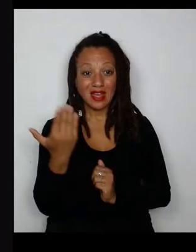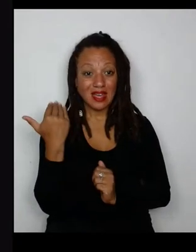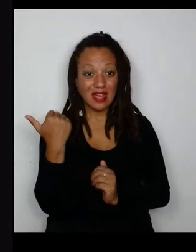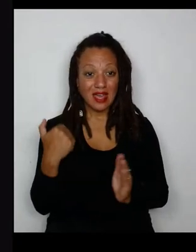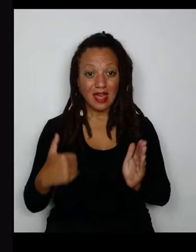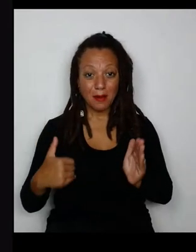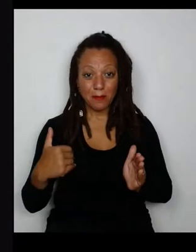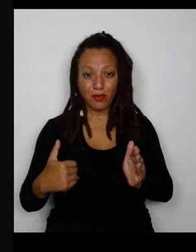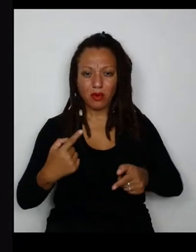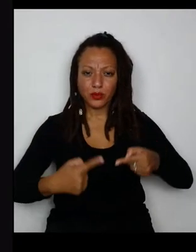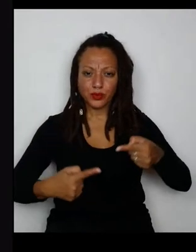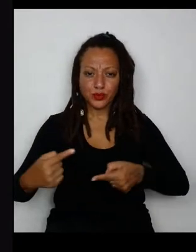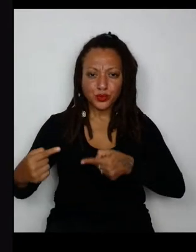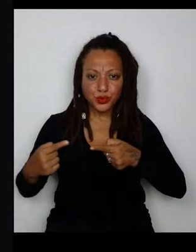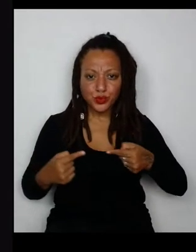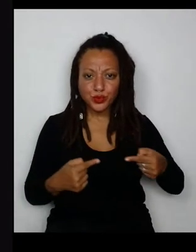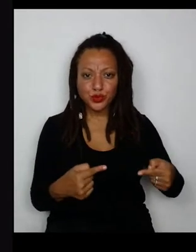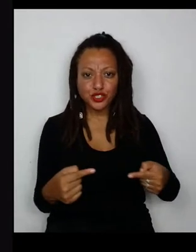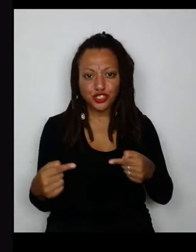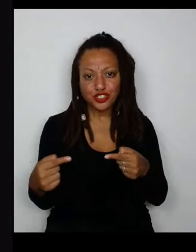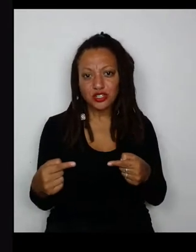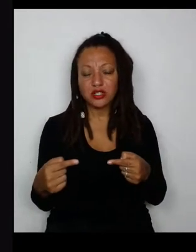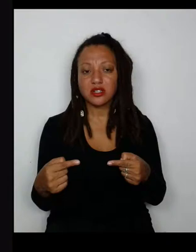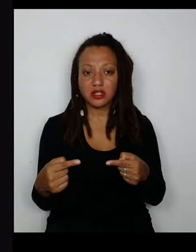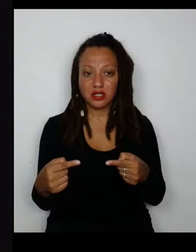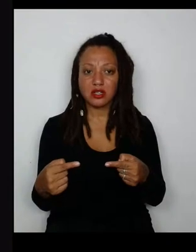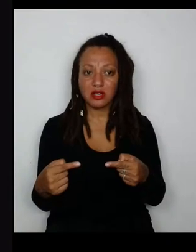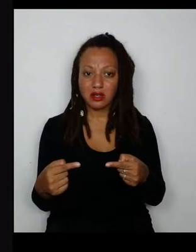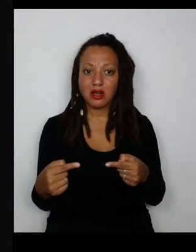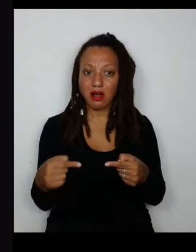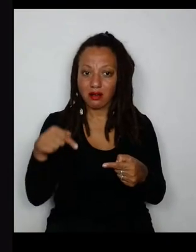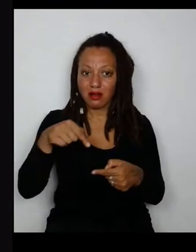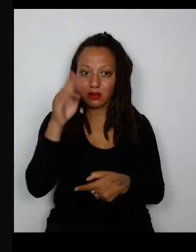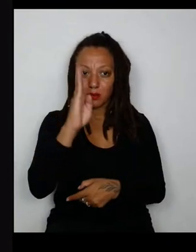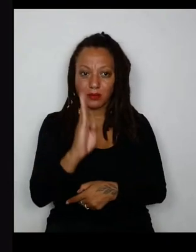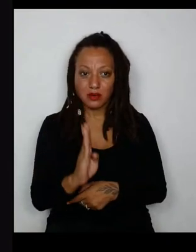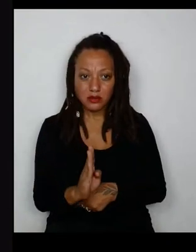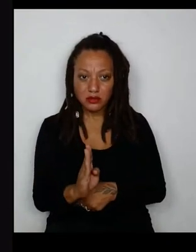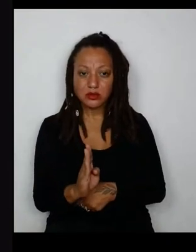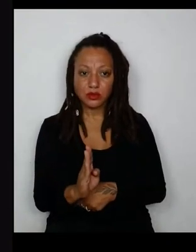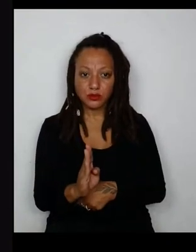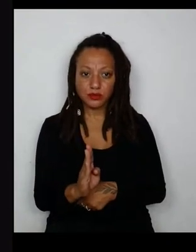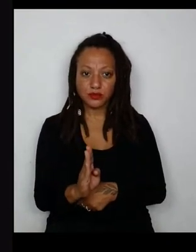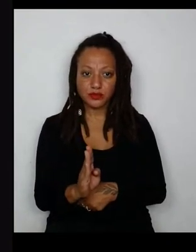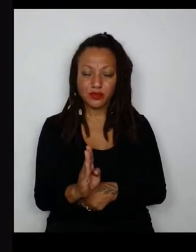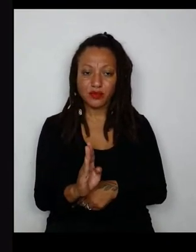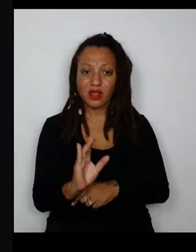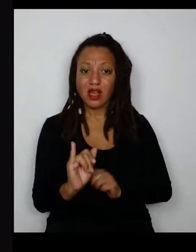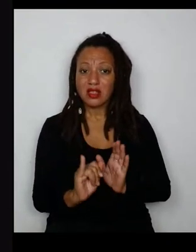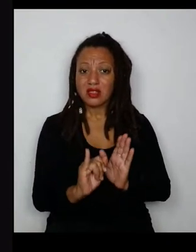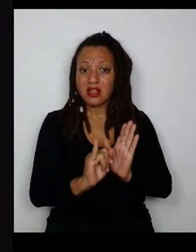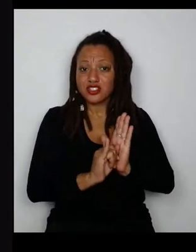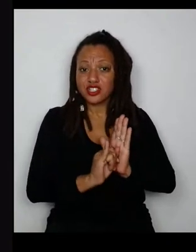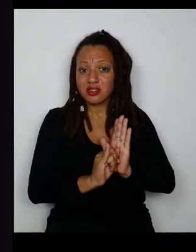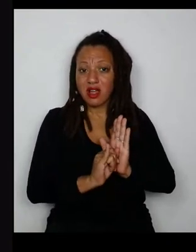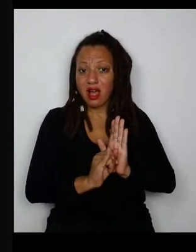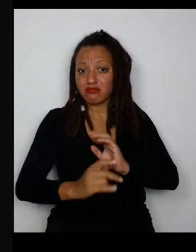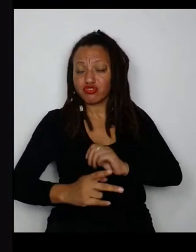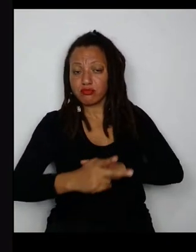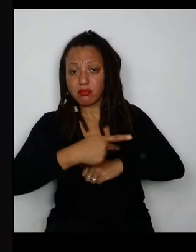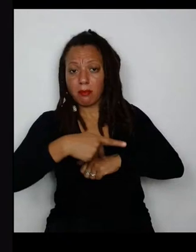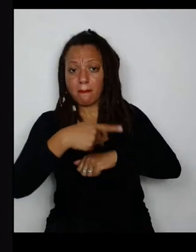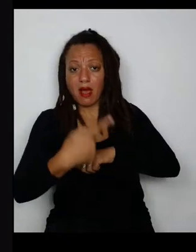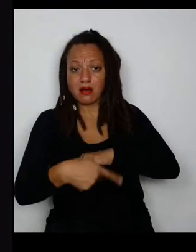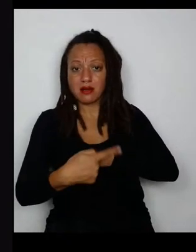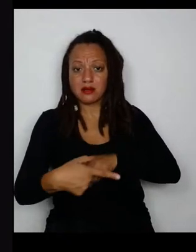well at that time people still discussed a very old issue here in brazil which was the matter